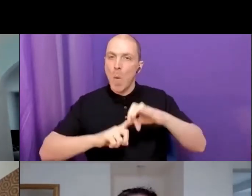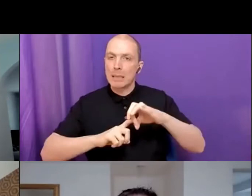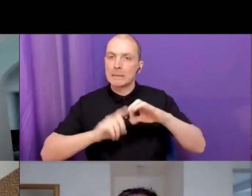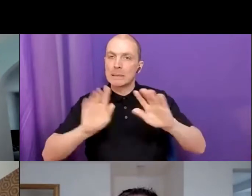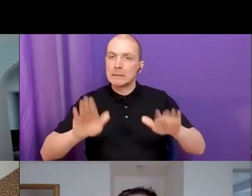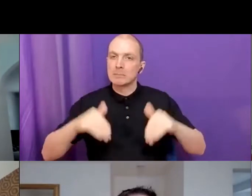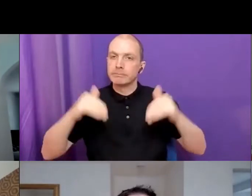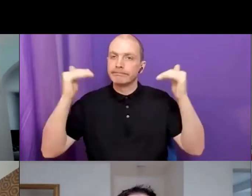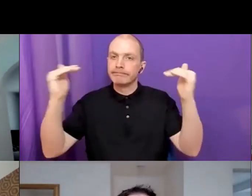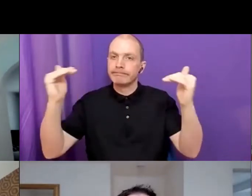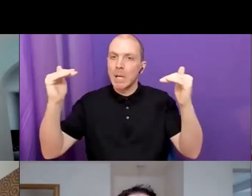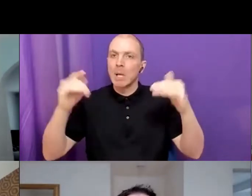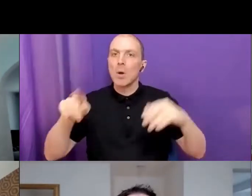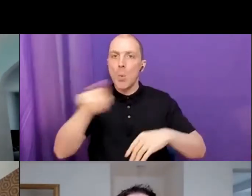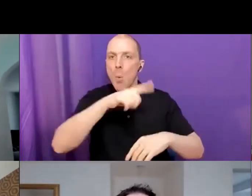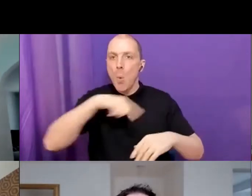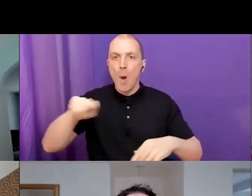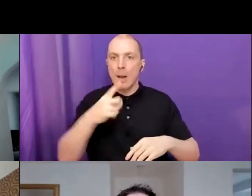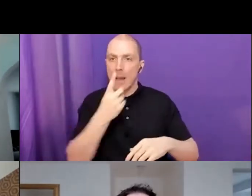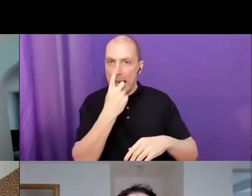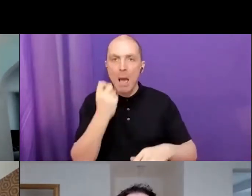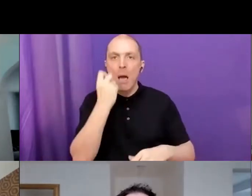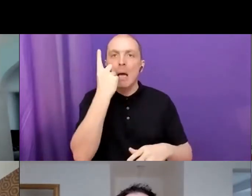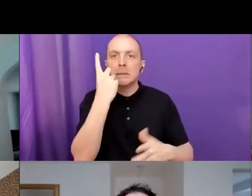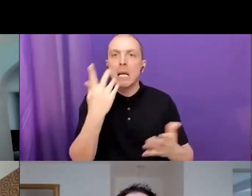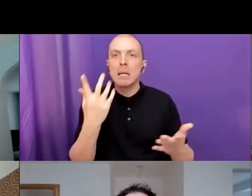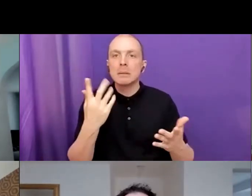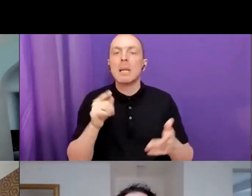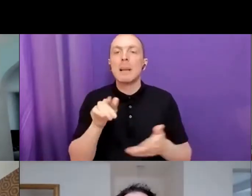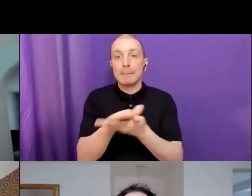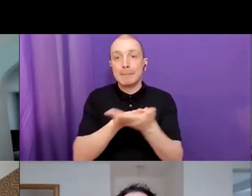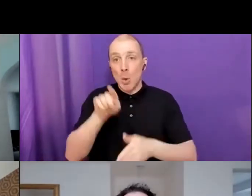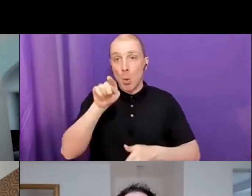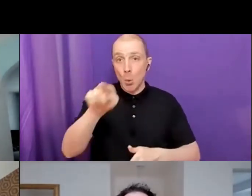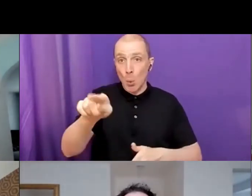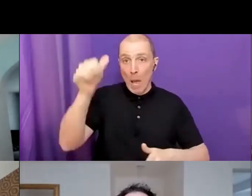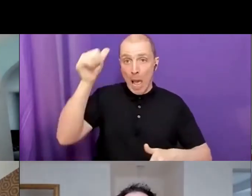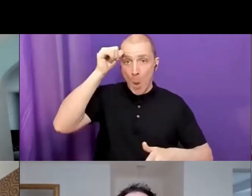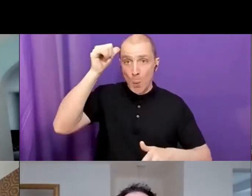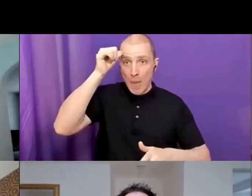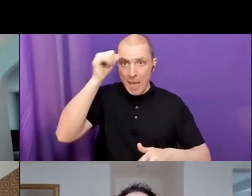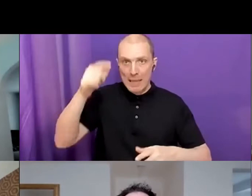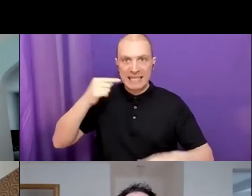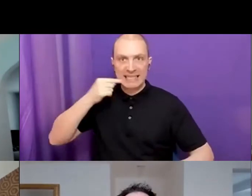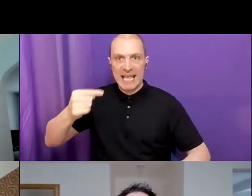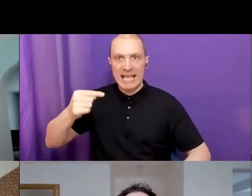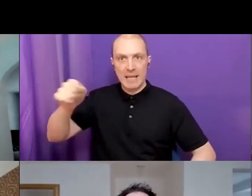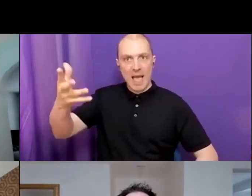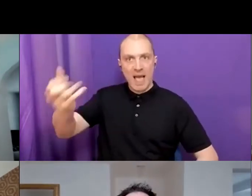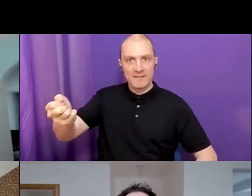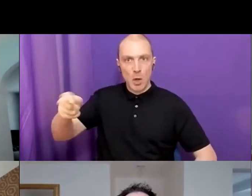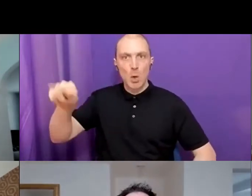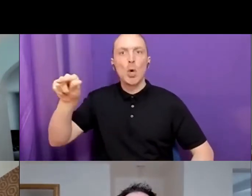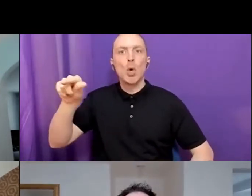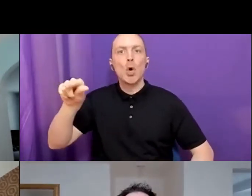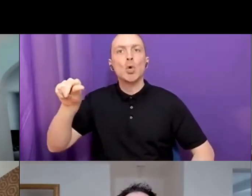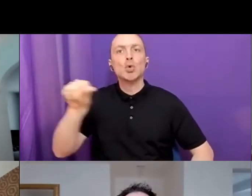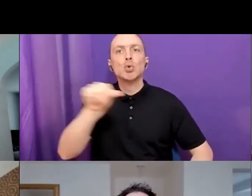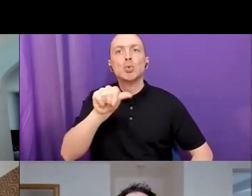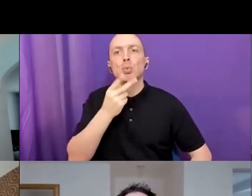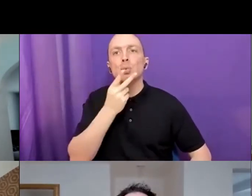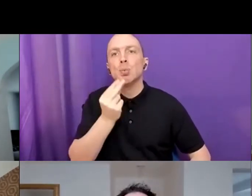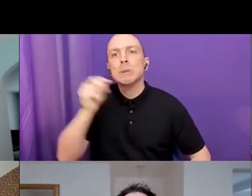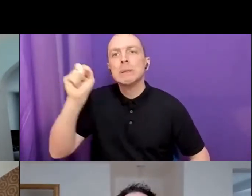and uses. So if you know of good sources of data that you think we should be including in our system,